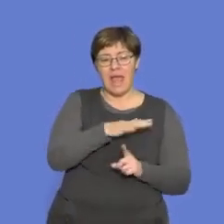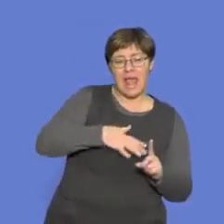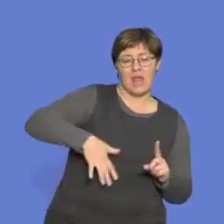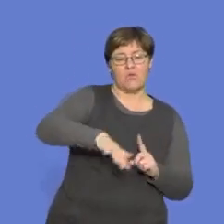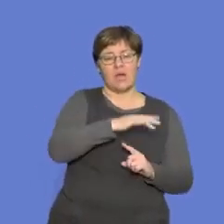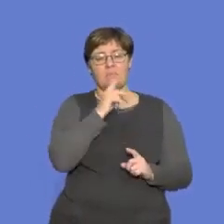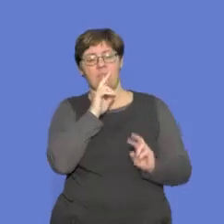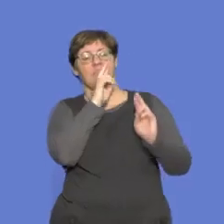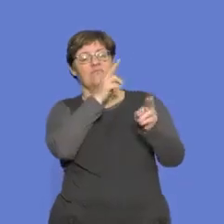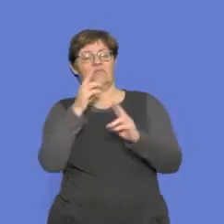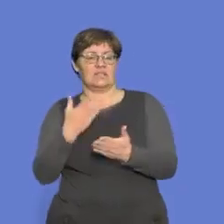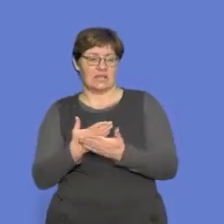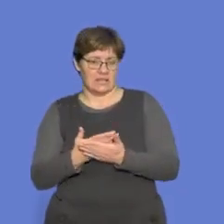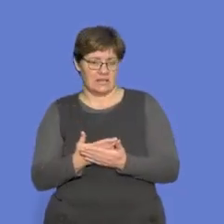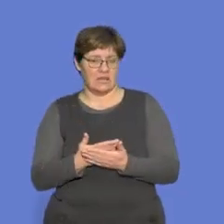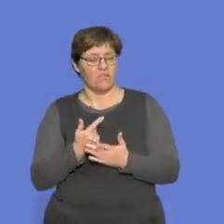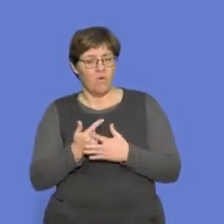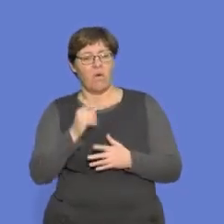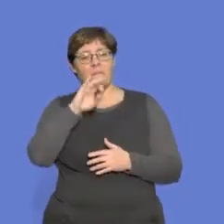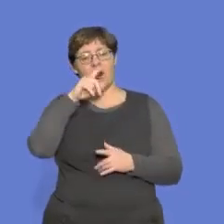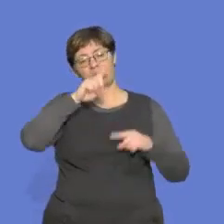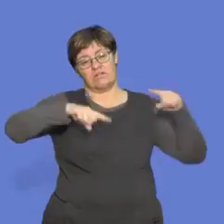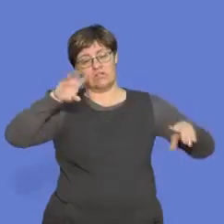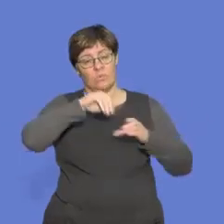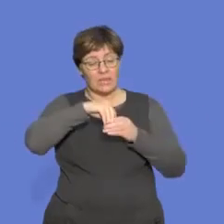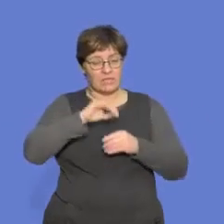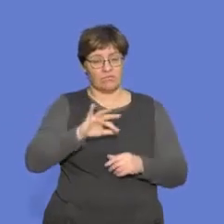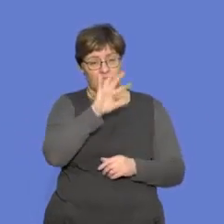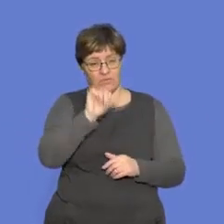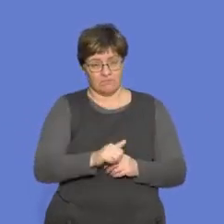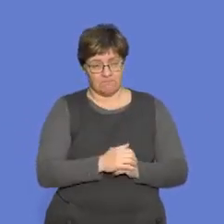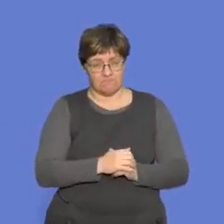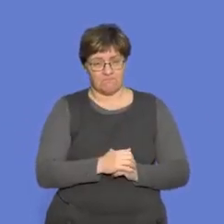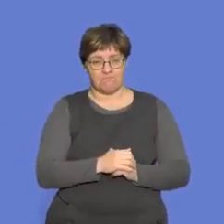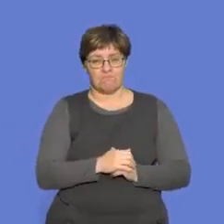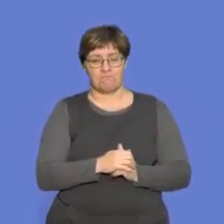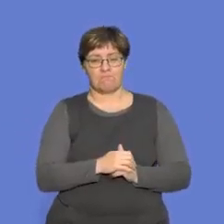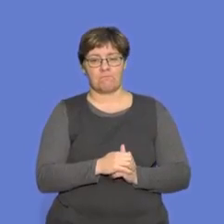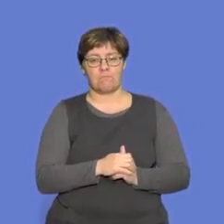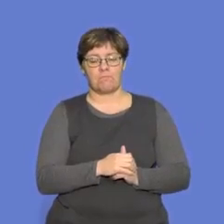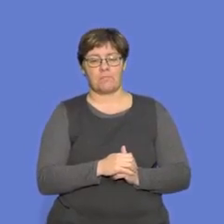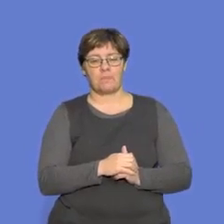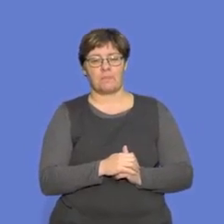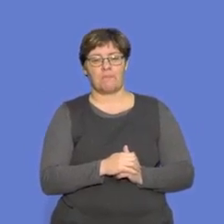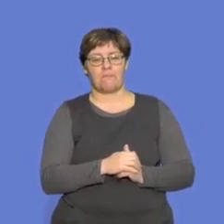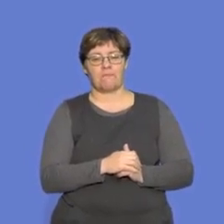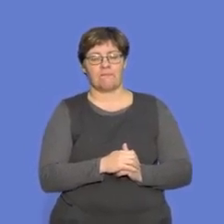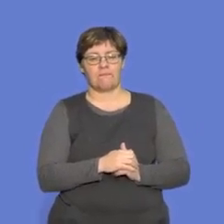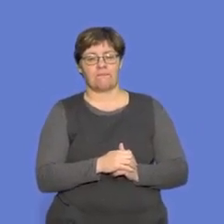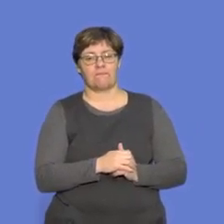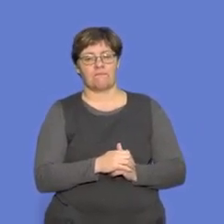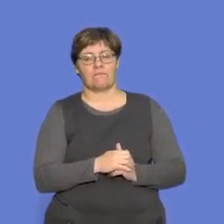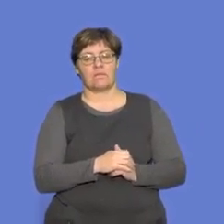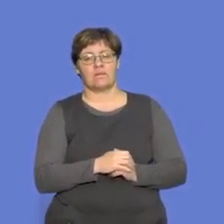visit in the context of biodiversity in South Africa. Right, and as I mentioned, it's definitely